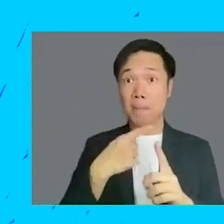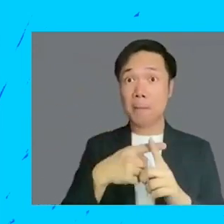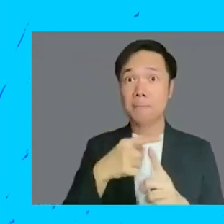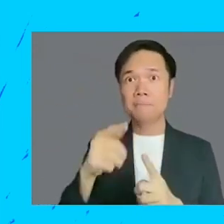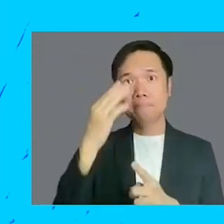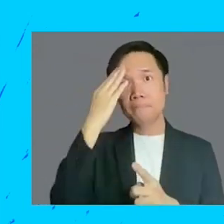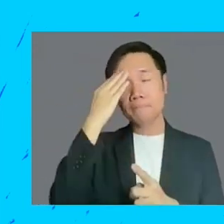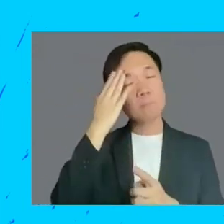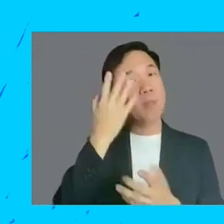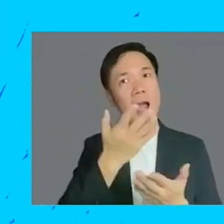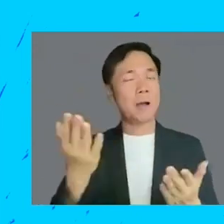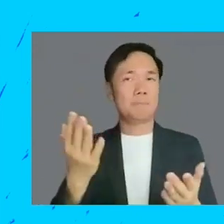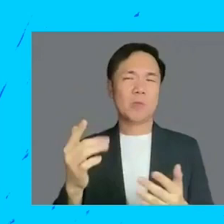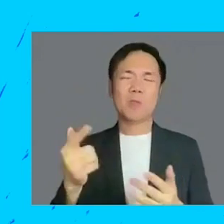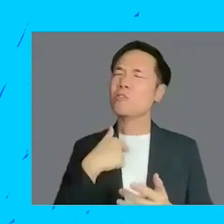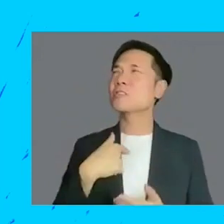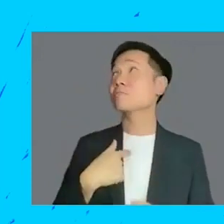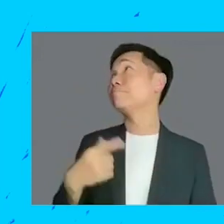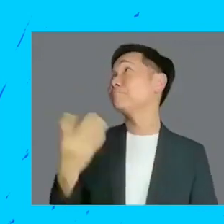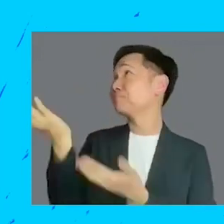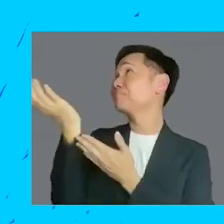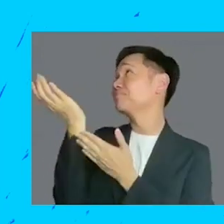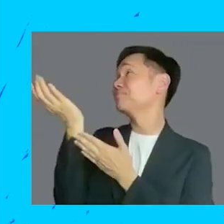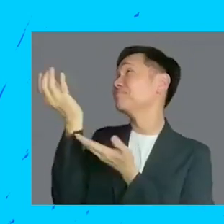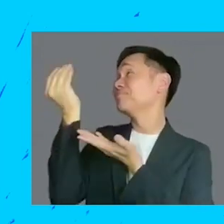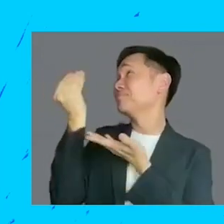beyond being beneficiaries.